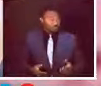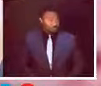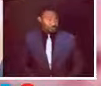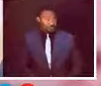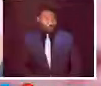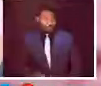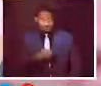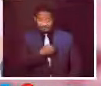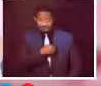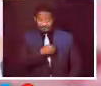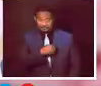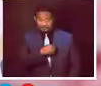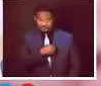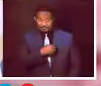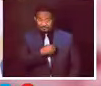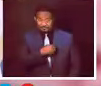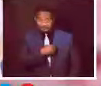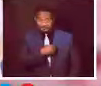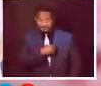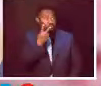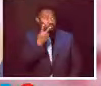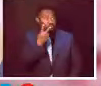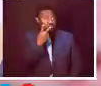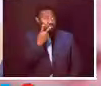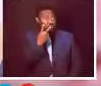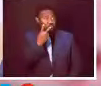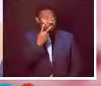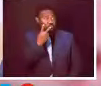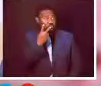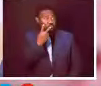The members that are to be appointed are only two.